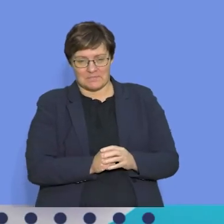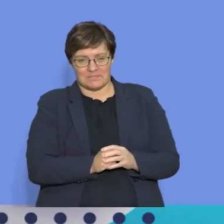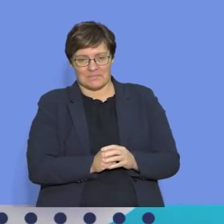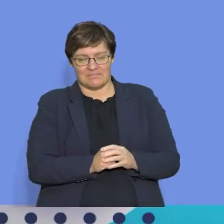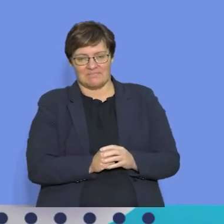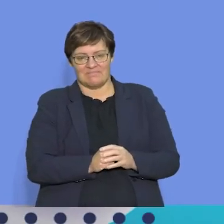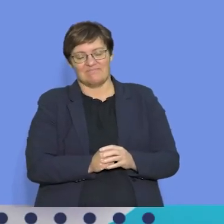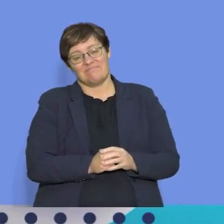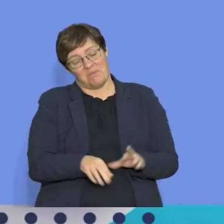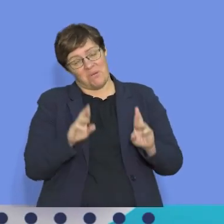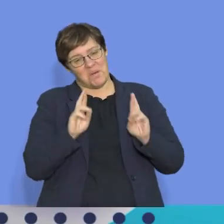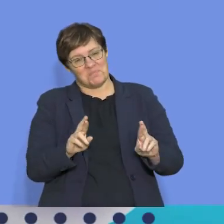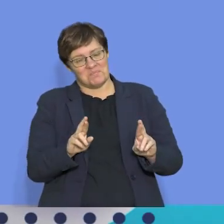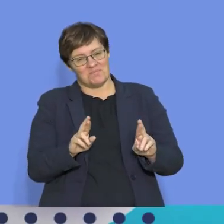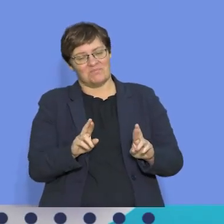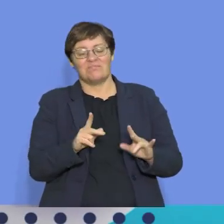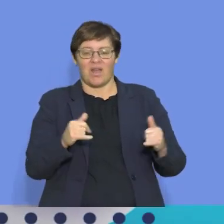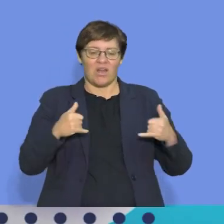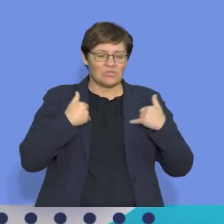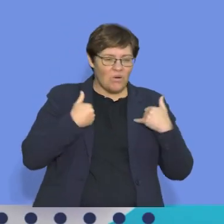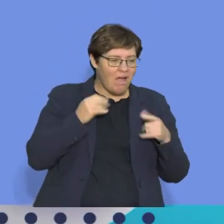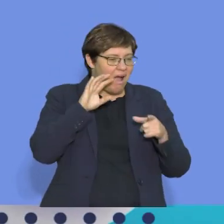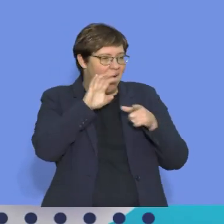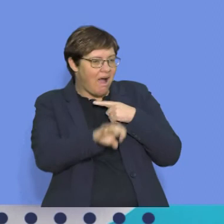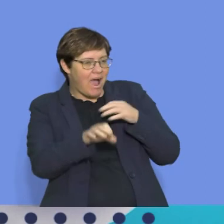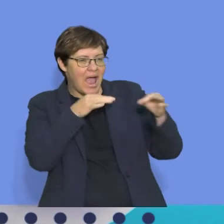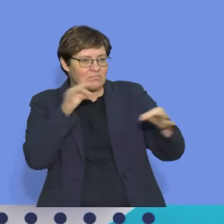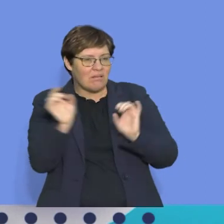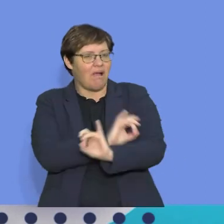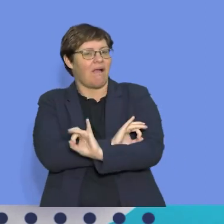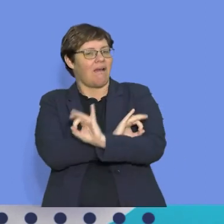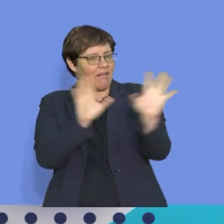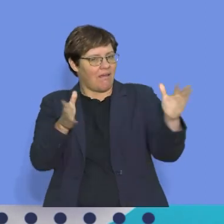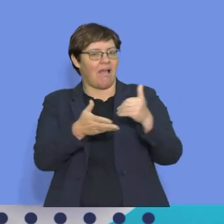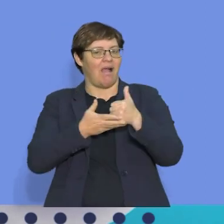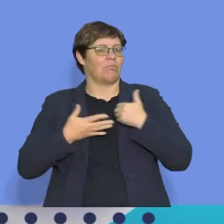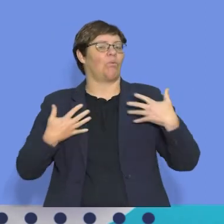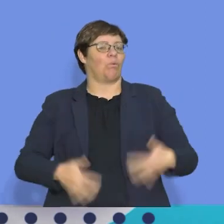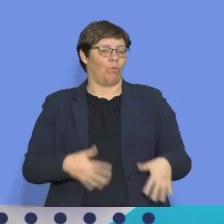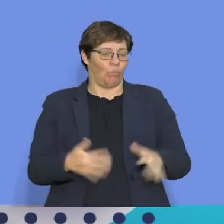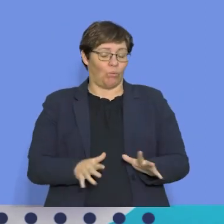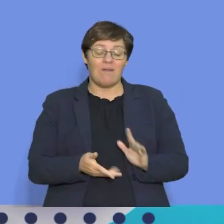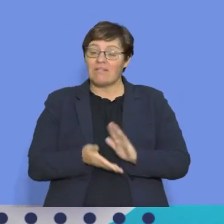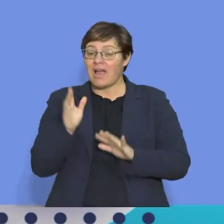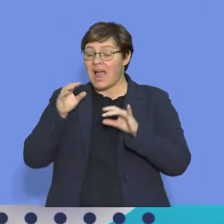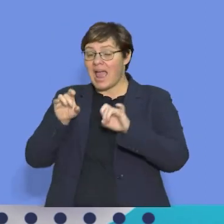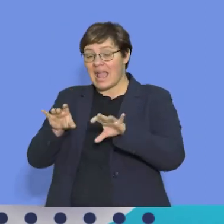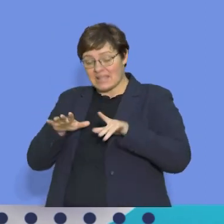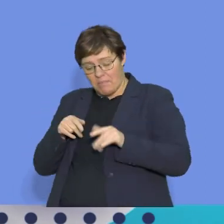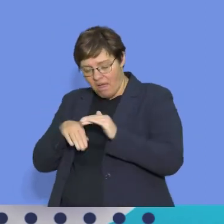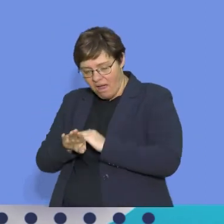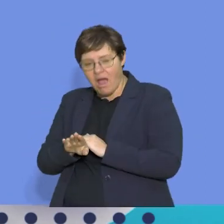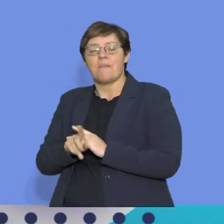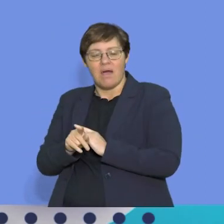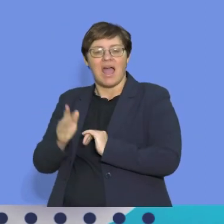as well. I sincerely hope that you have found my explanations helpful, and when you get